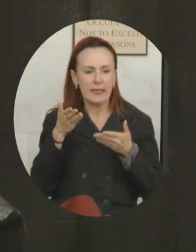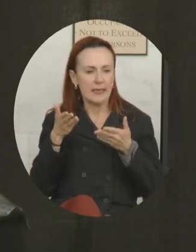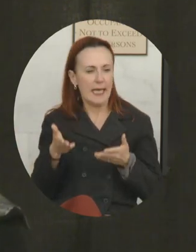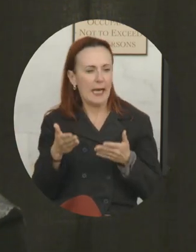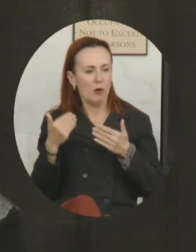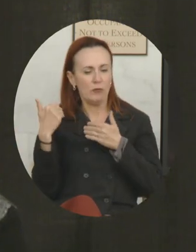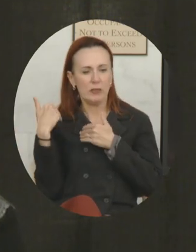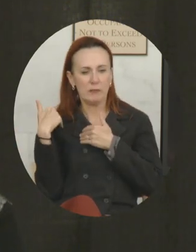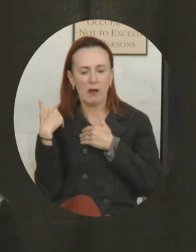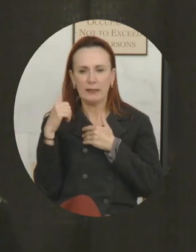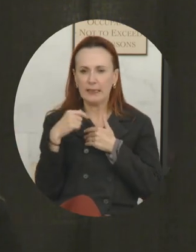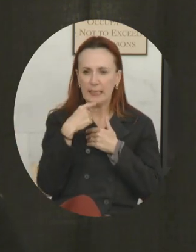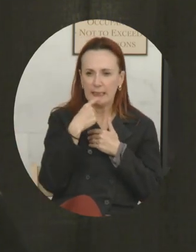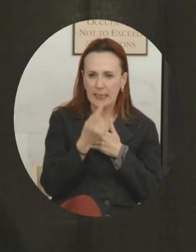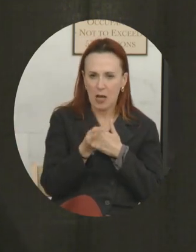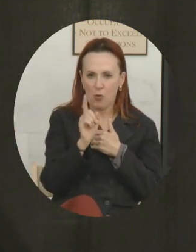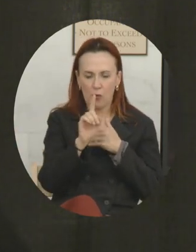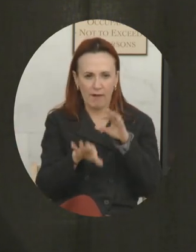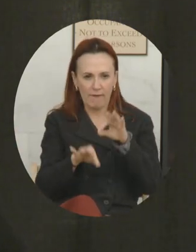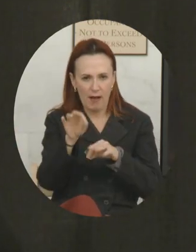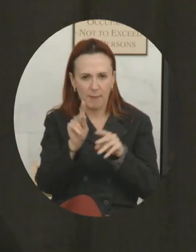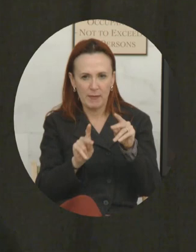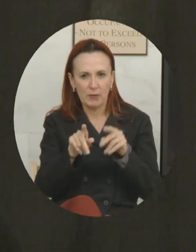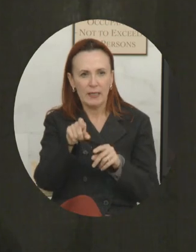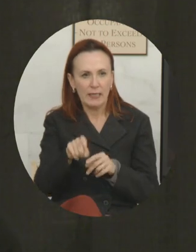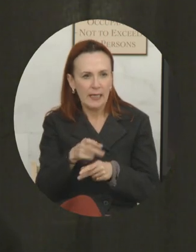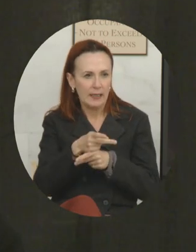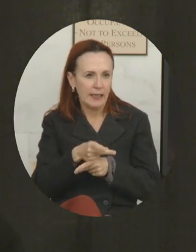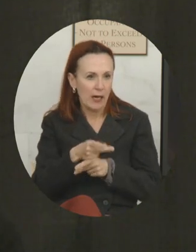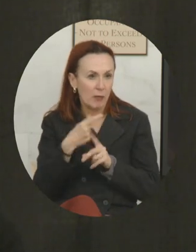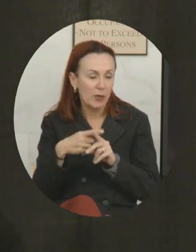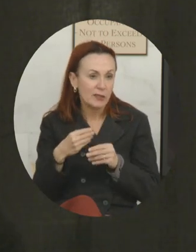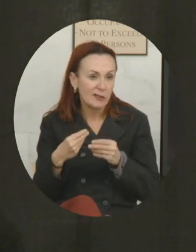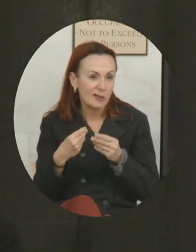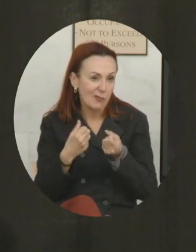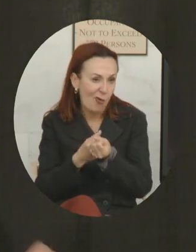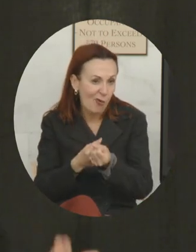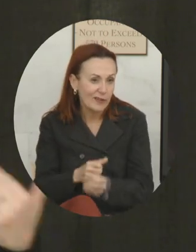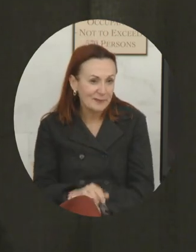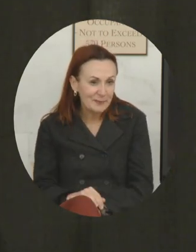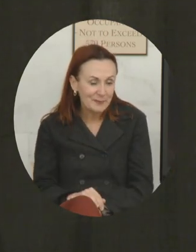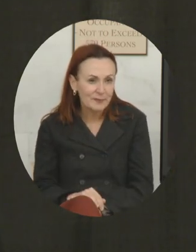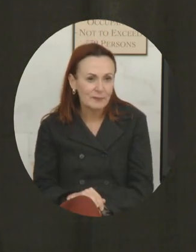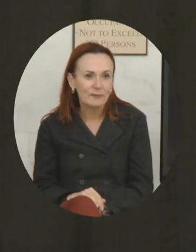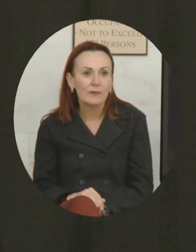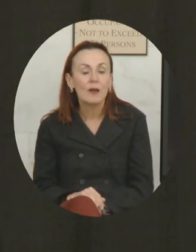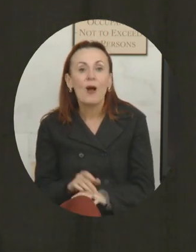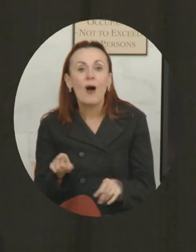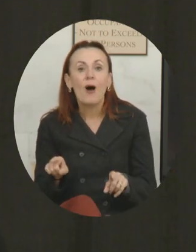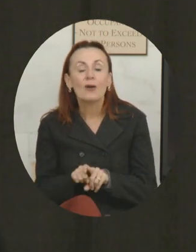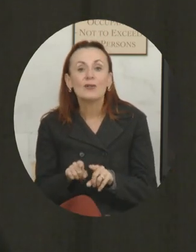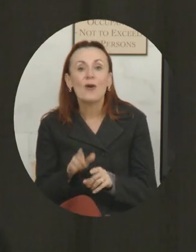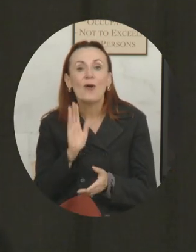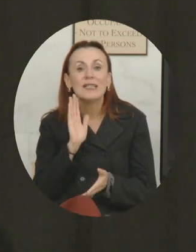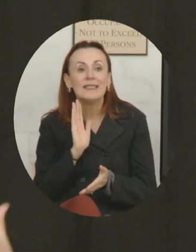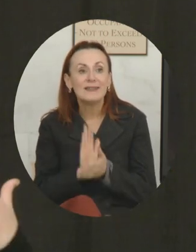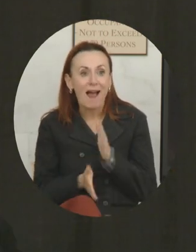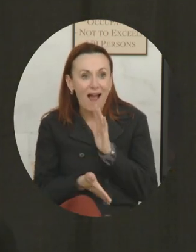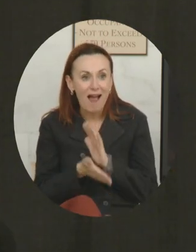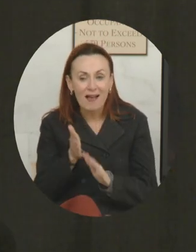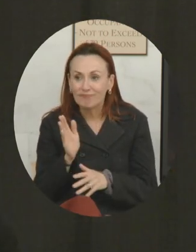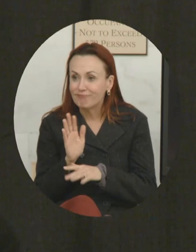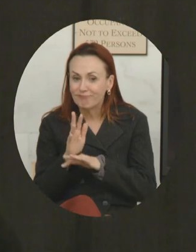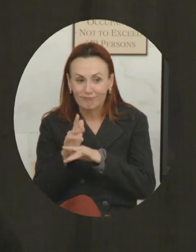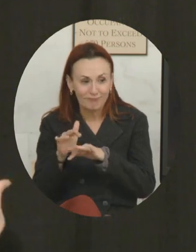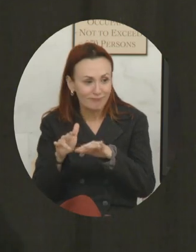of care and support? And who are the people who are gonna debrief them afterwards and make sure they